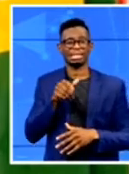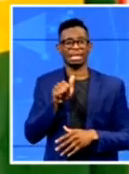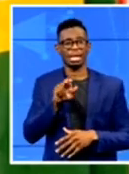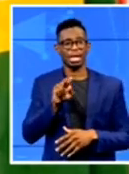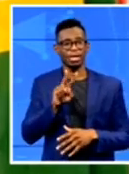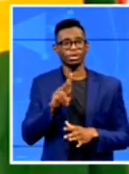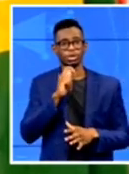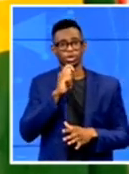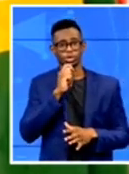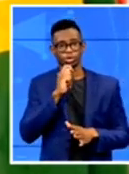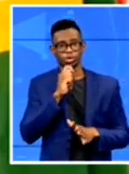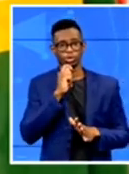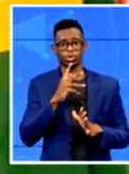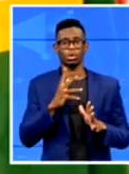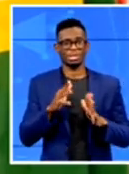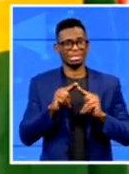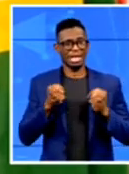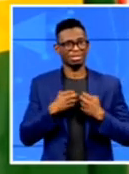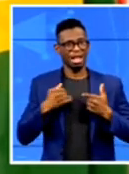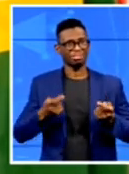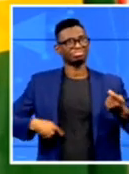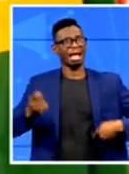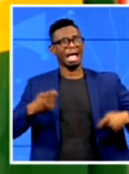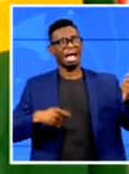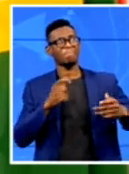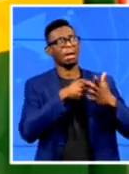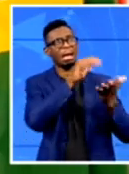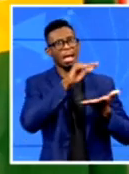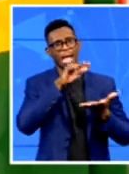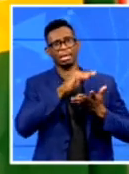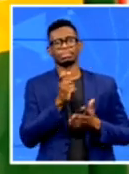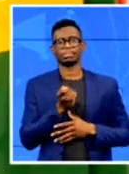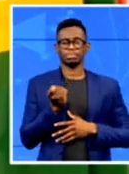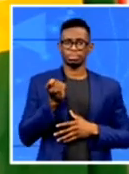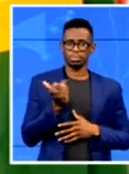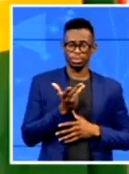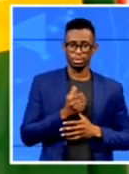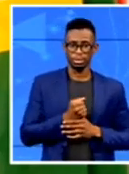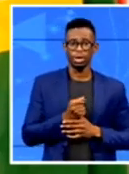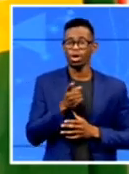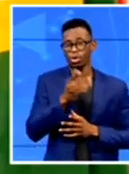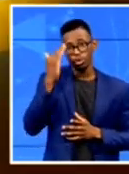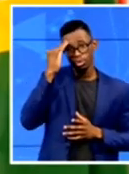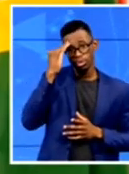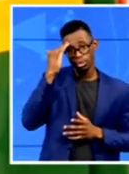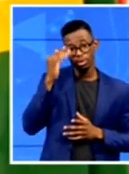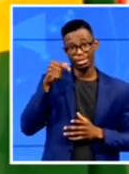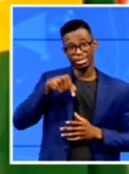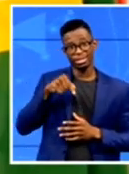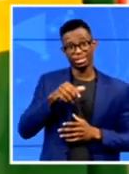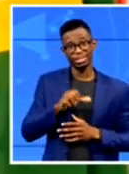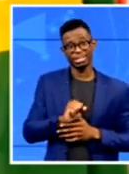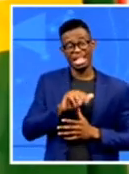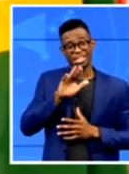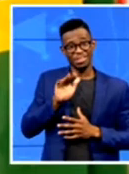expenditure. And as you would know, we are one of the largest procurers, if not the largest,